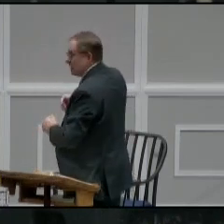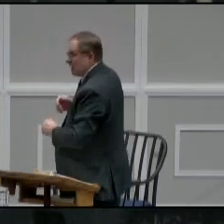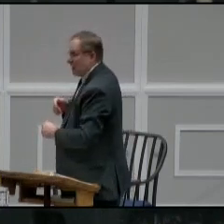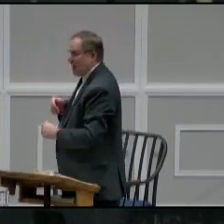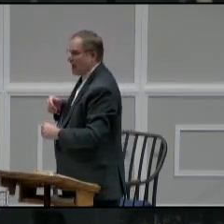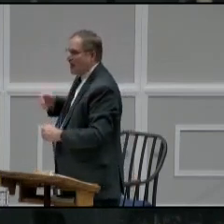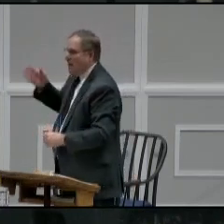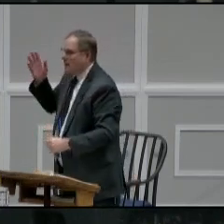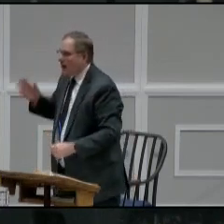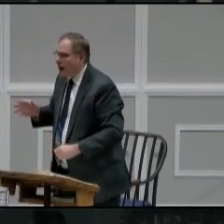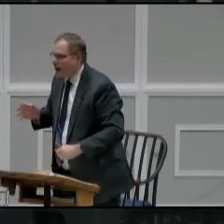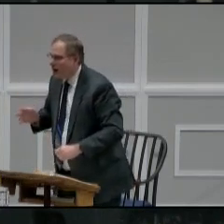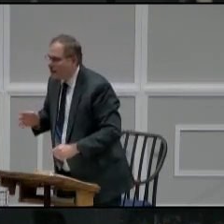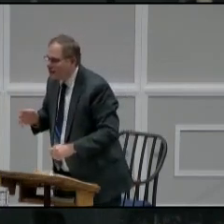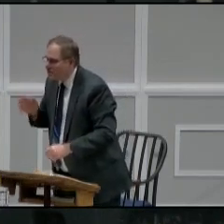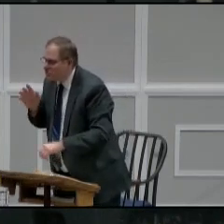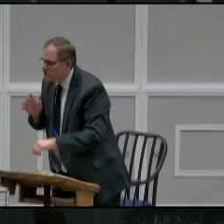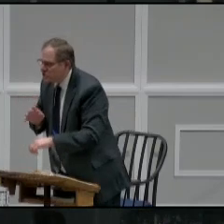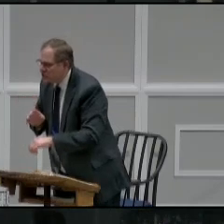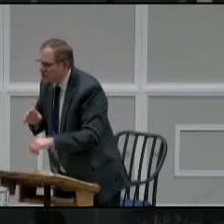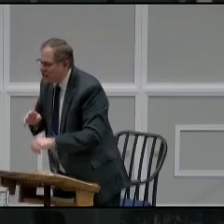across on dry land.